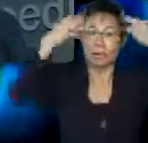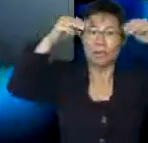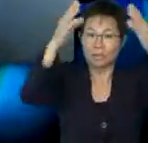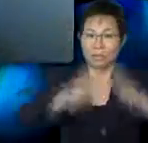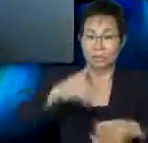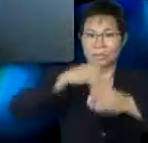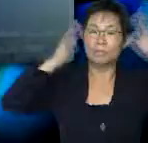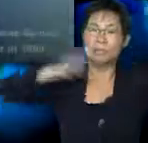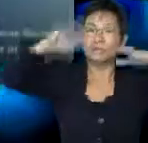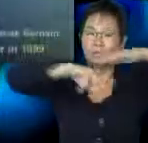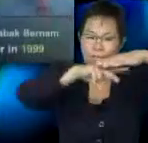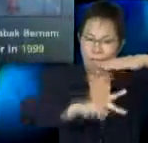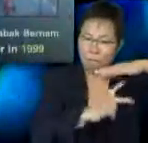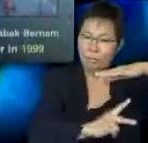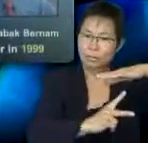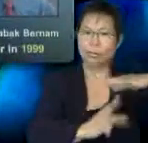schools.